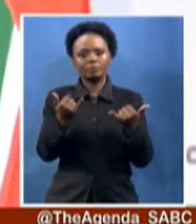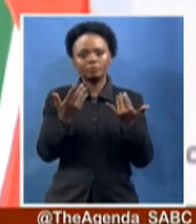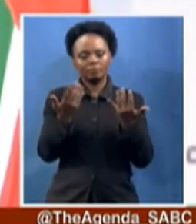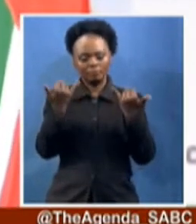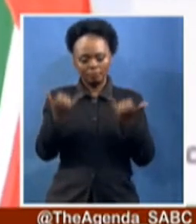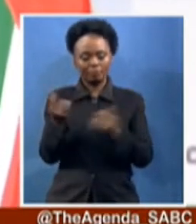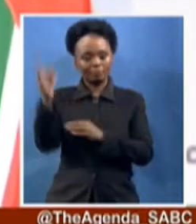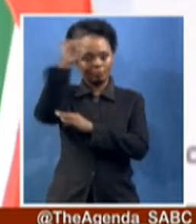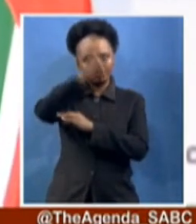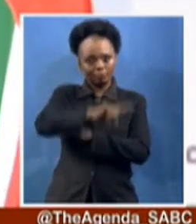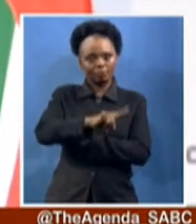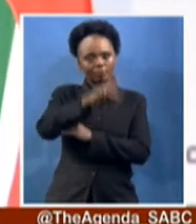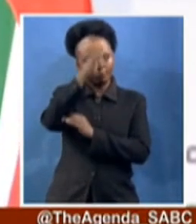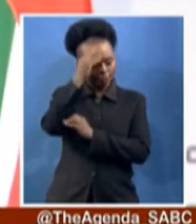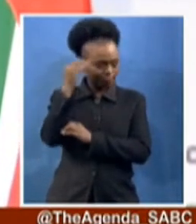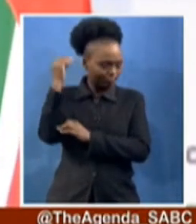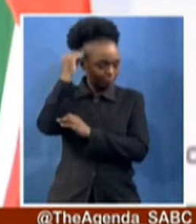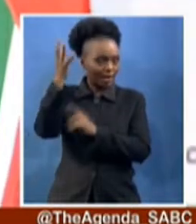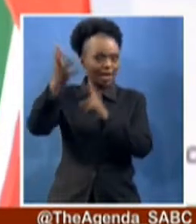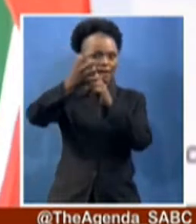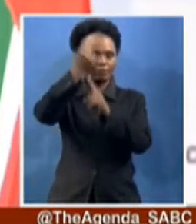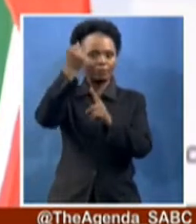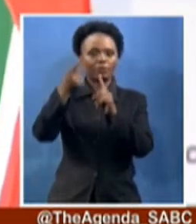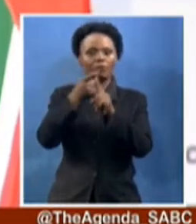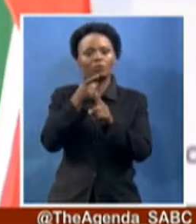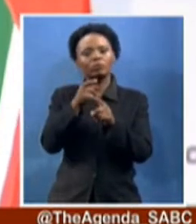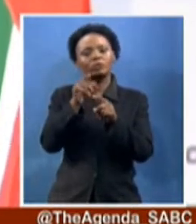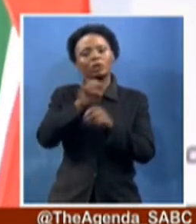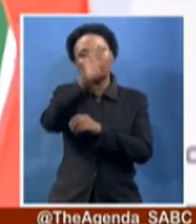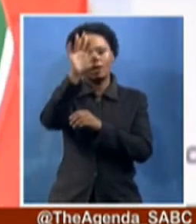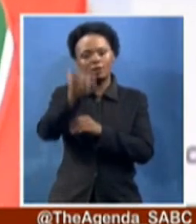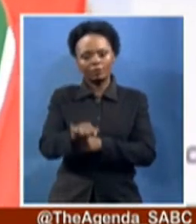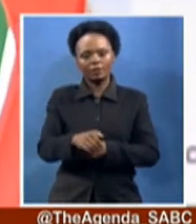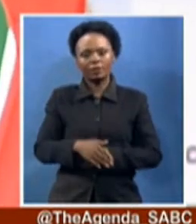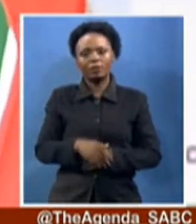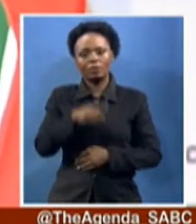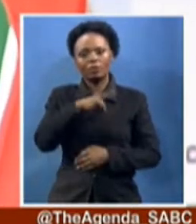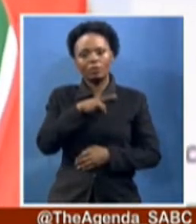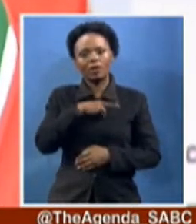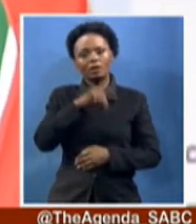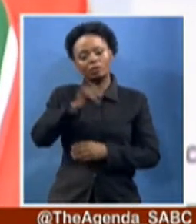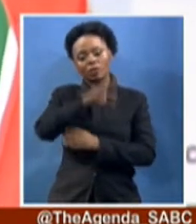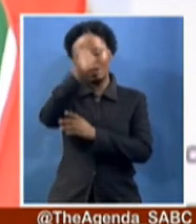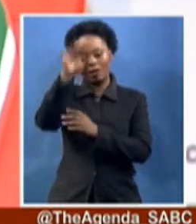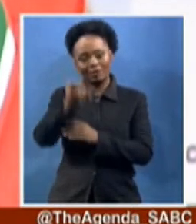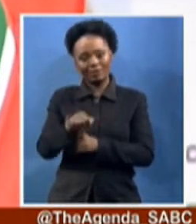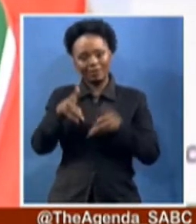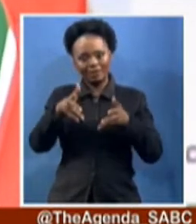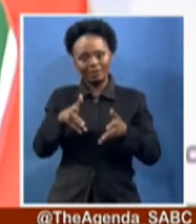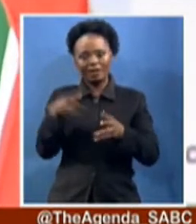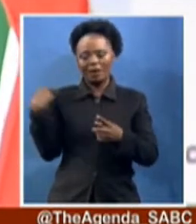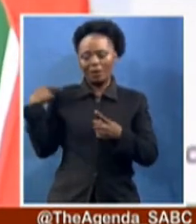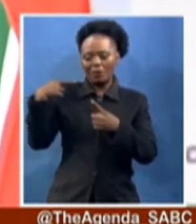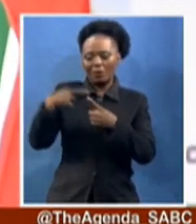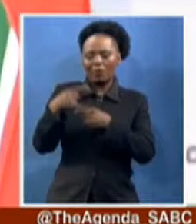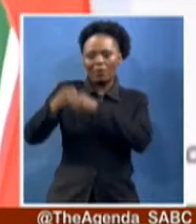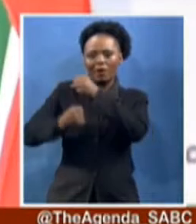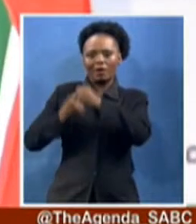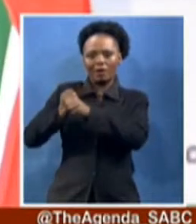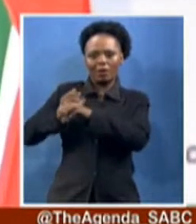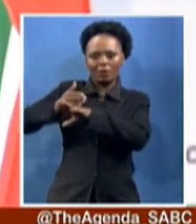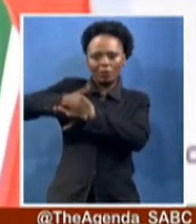democracy in South Africa was marked by centuries of racial and